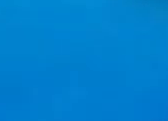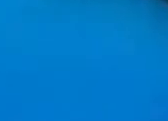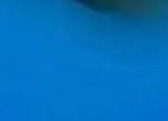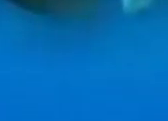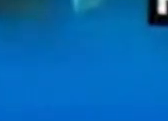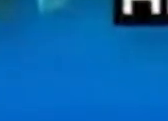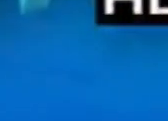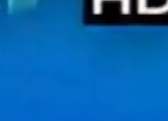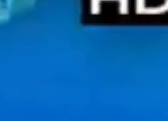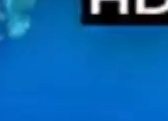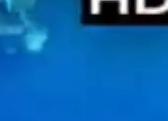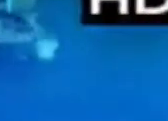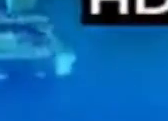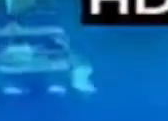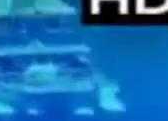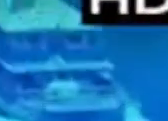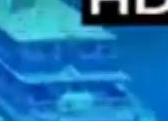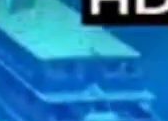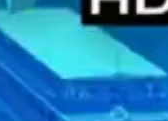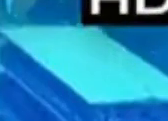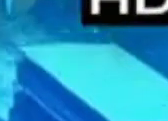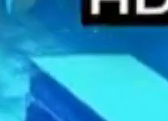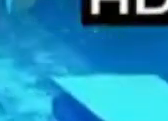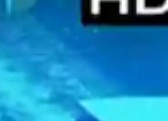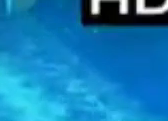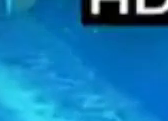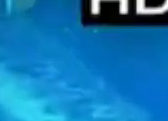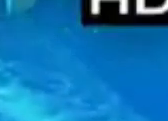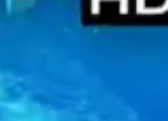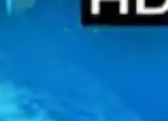our social media platforms. And just in case you missed the news, be sure to head there to catch up.